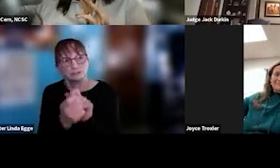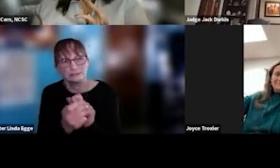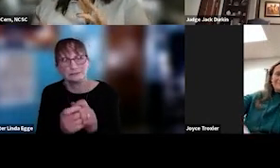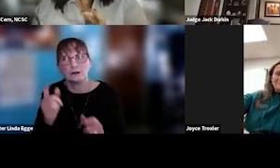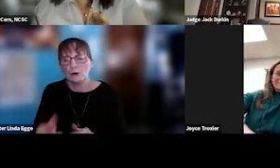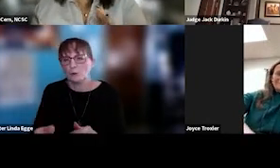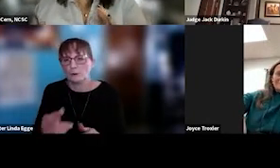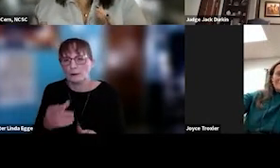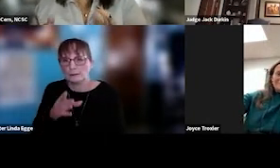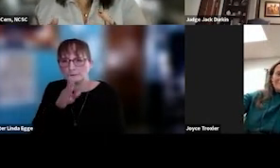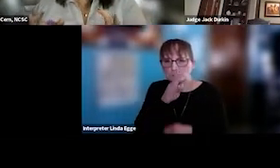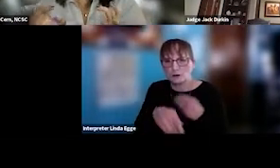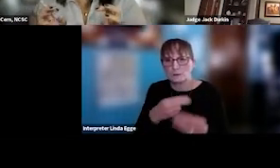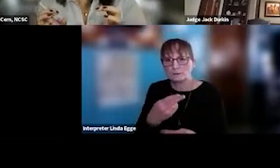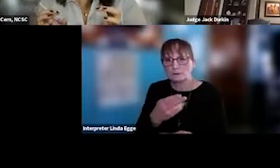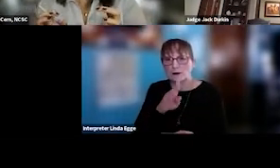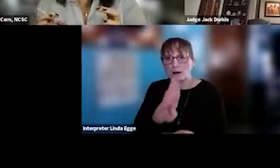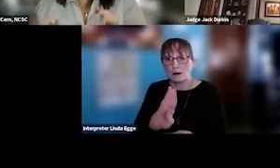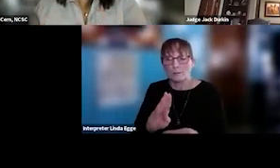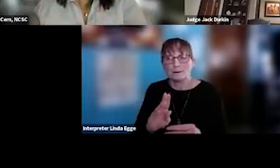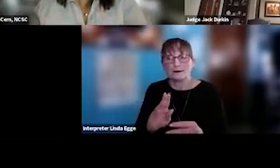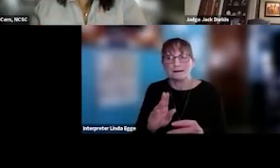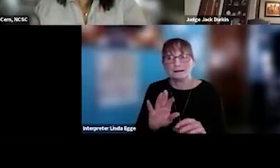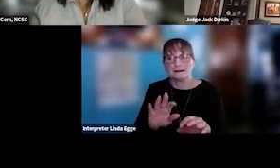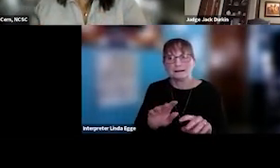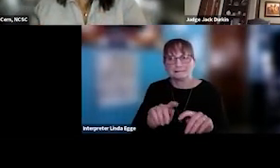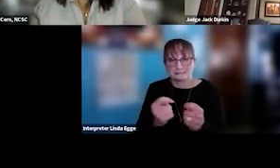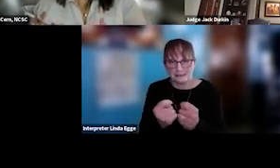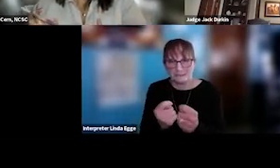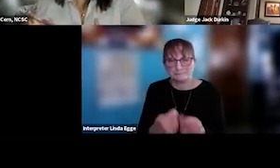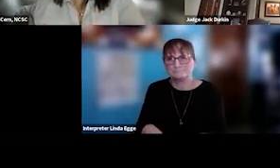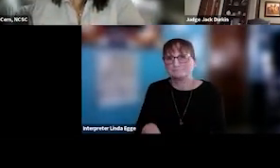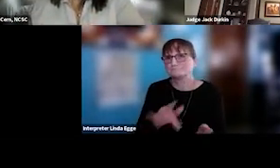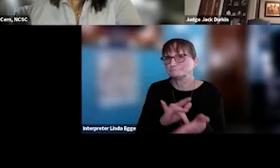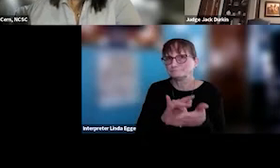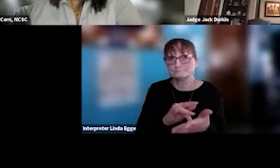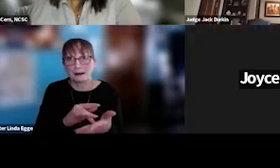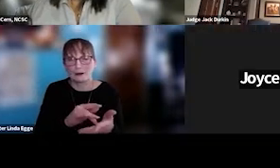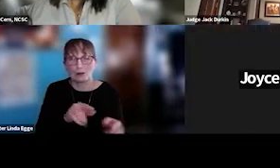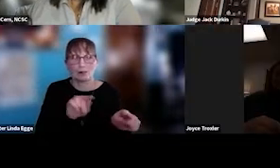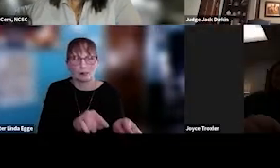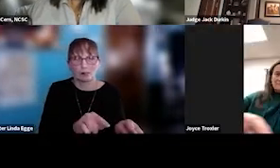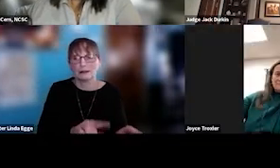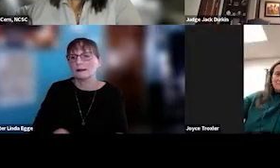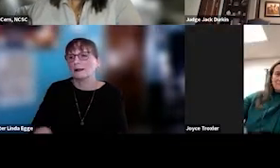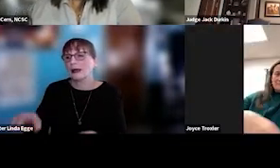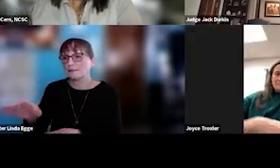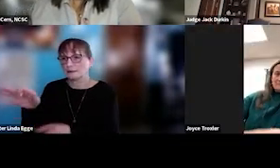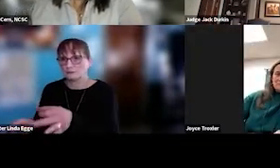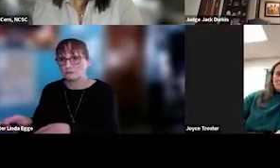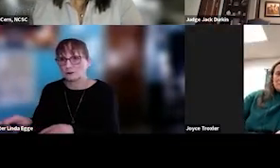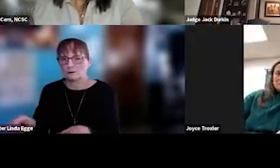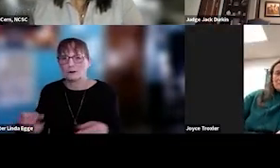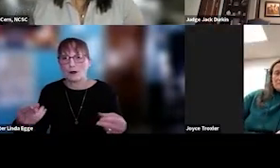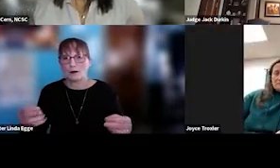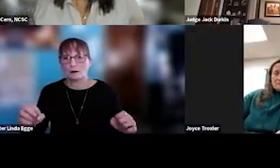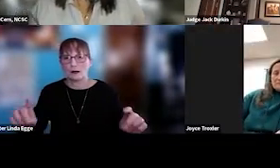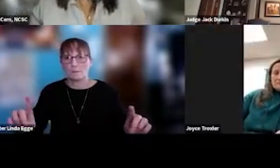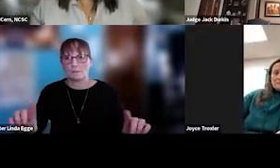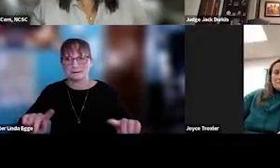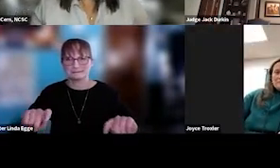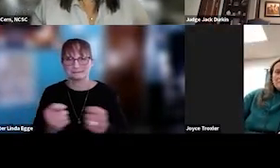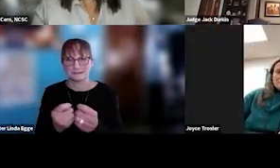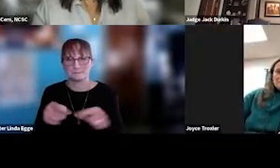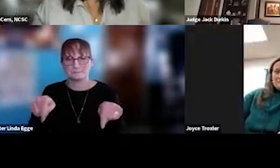about the hub team, right? We talked about medical experts being on the hub team and then the judicial expert on the hub team. So I'm going to turn it